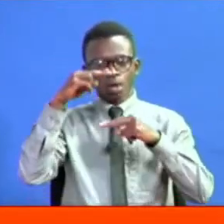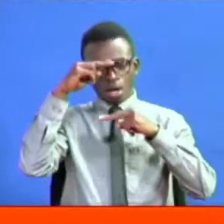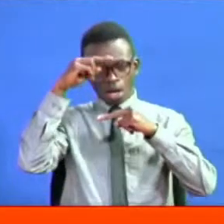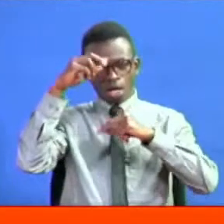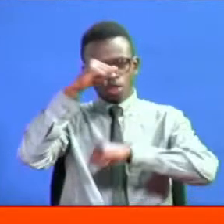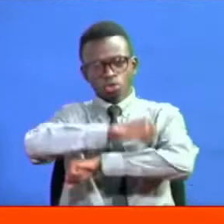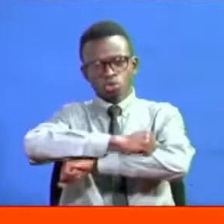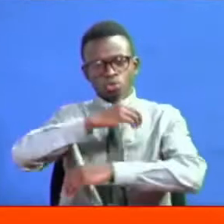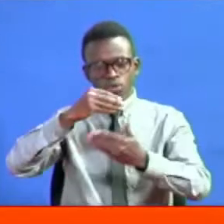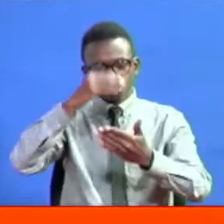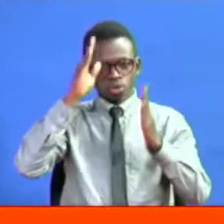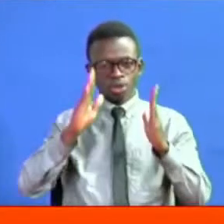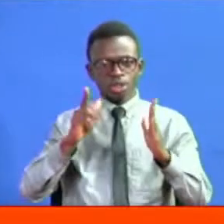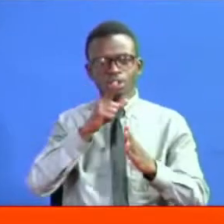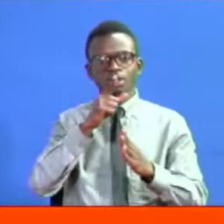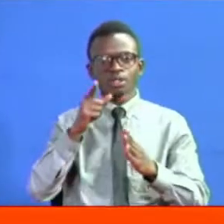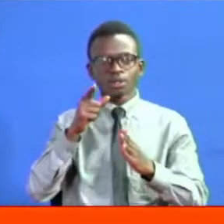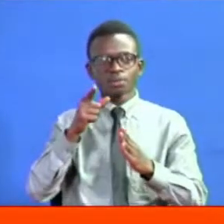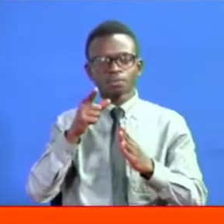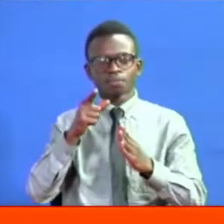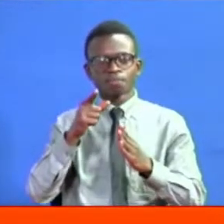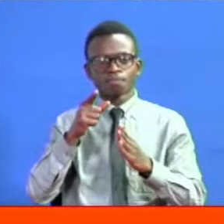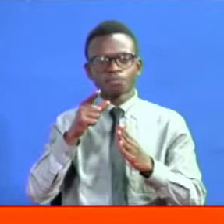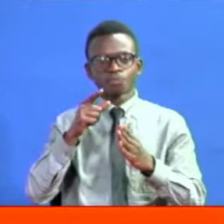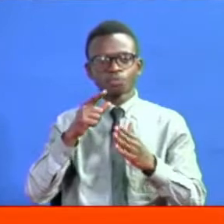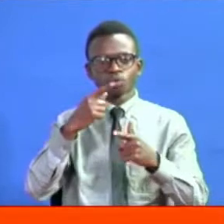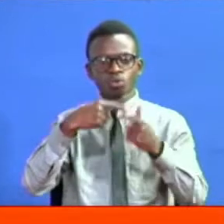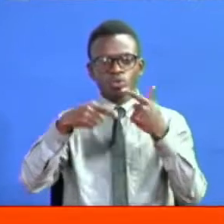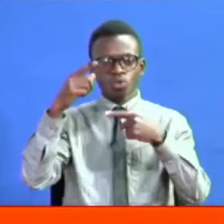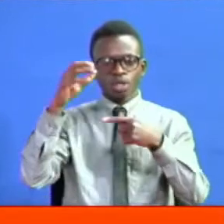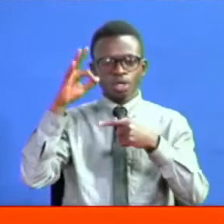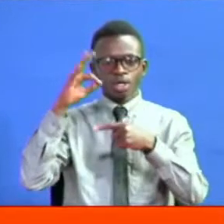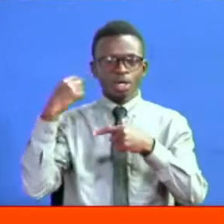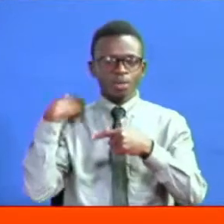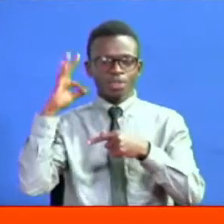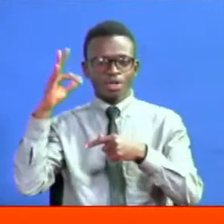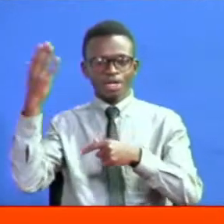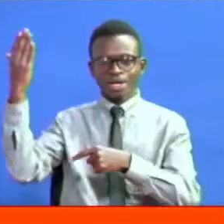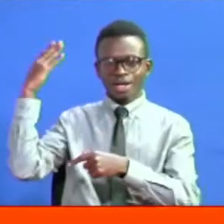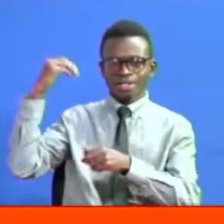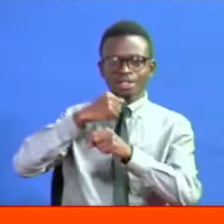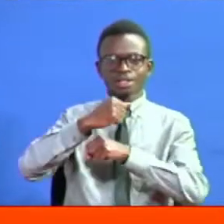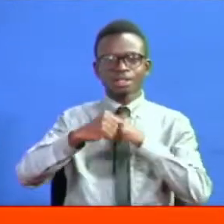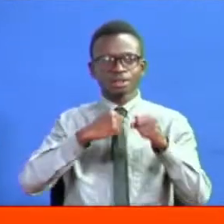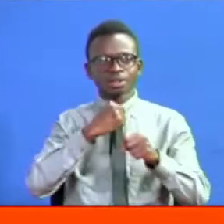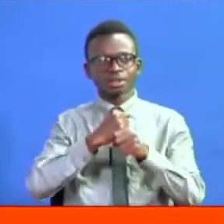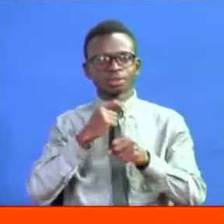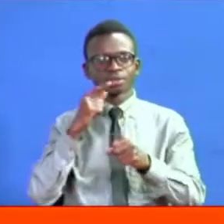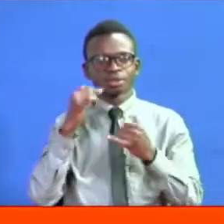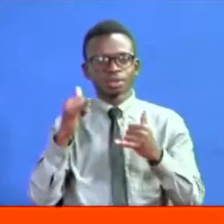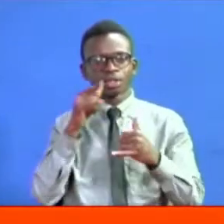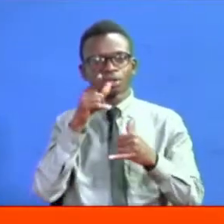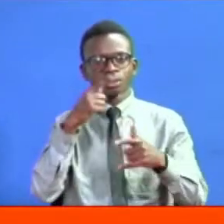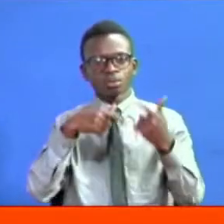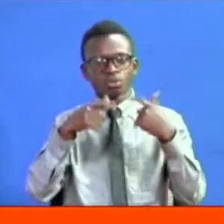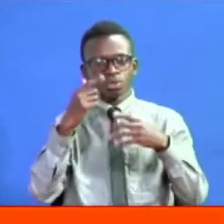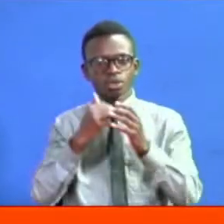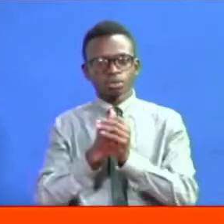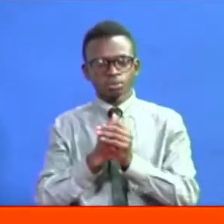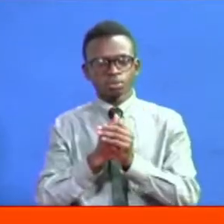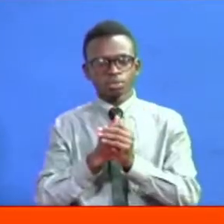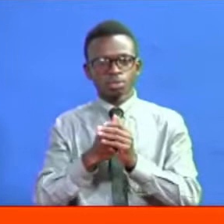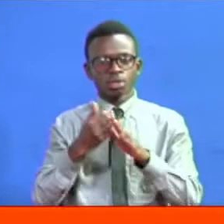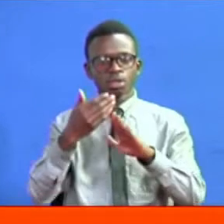School converted last year's to bronze to gold, clocking 9 minutes 16.14 seconds ahead of